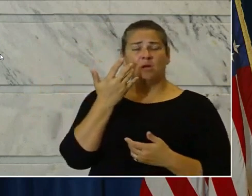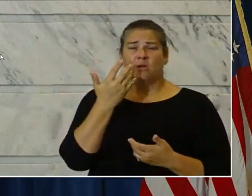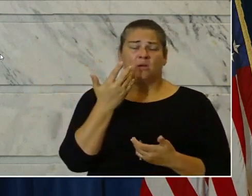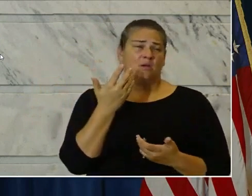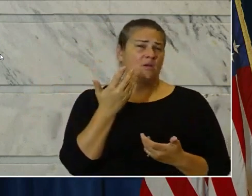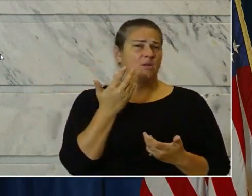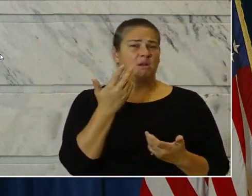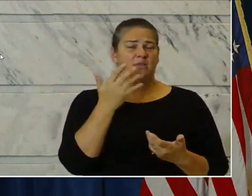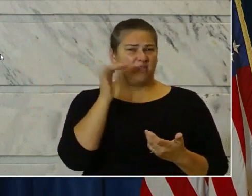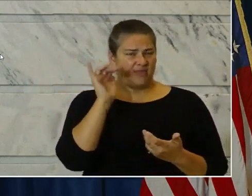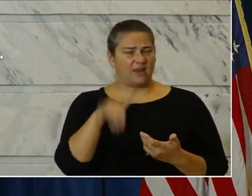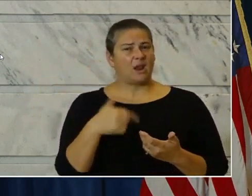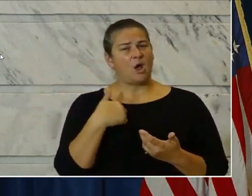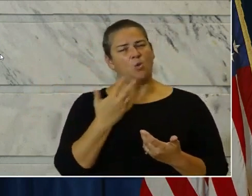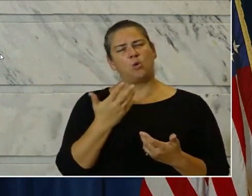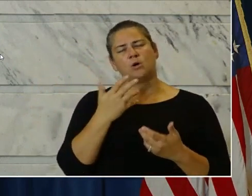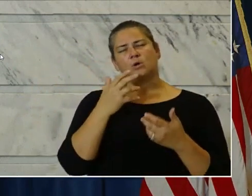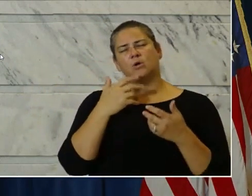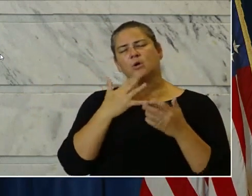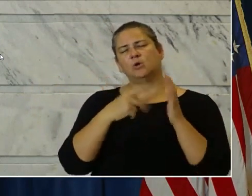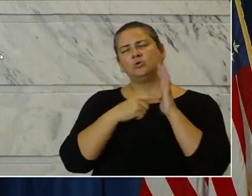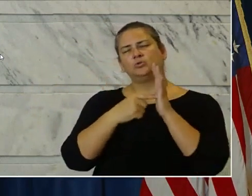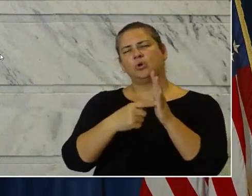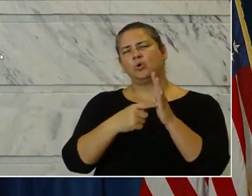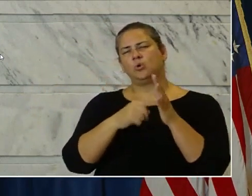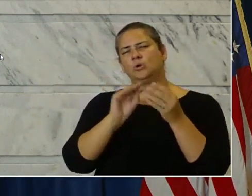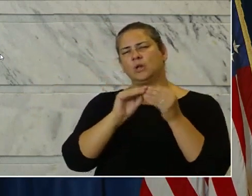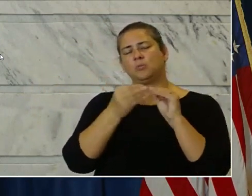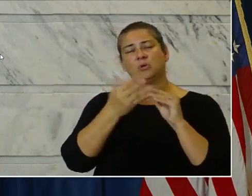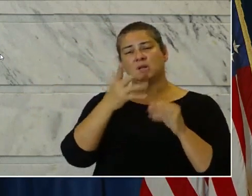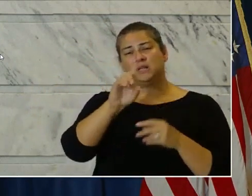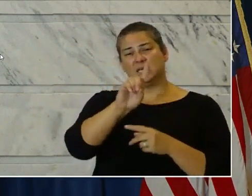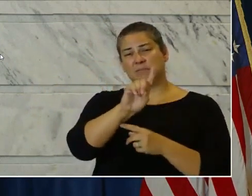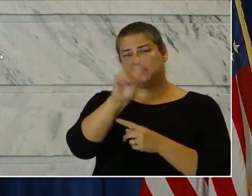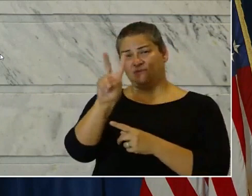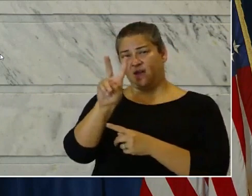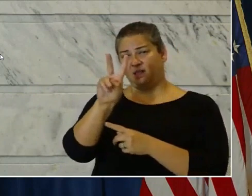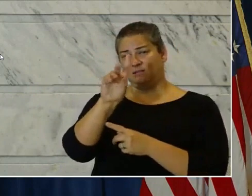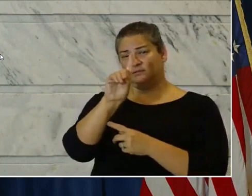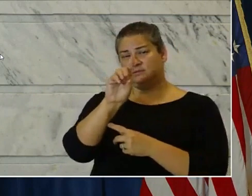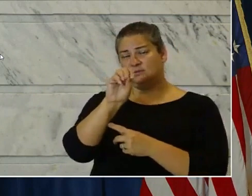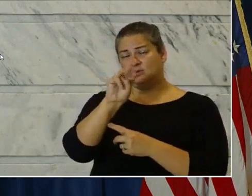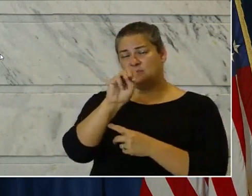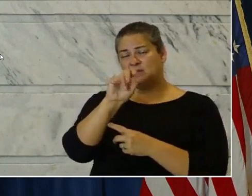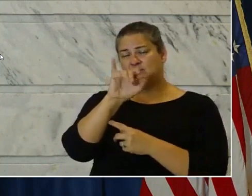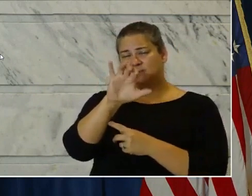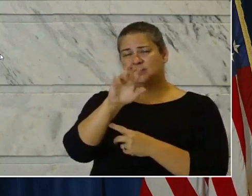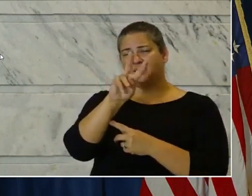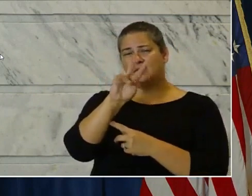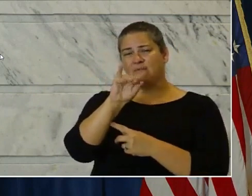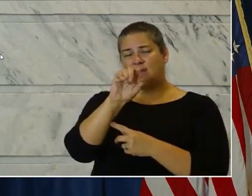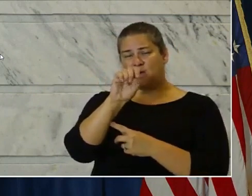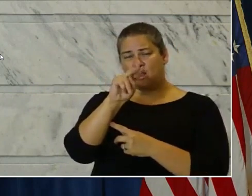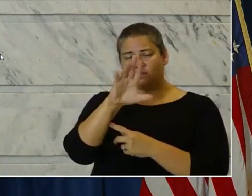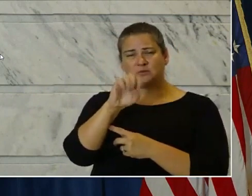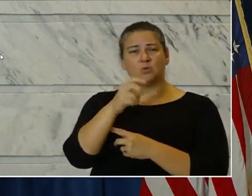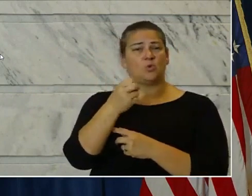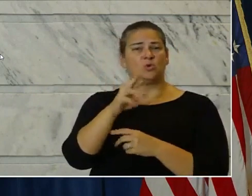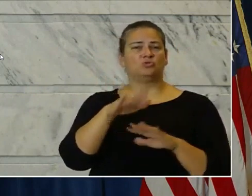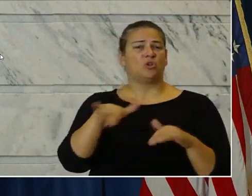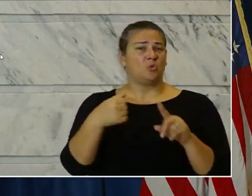press conferences, I'm going to show the numbers of whether it's the domestic violence hotline, our child abuse hotlines, and